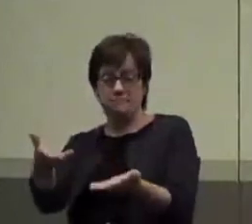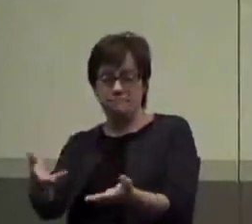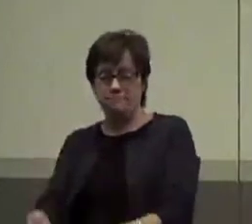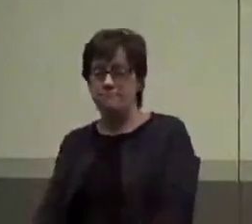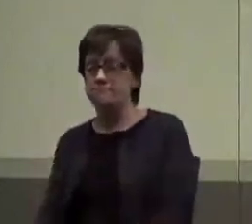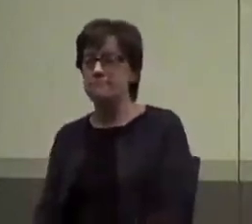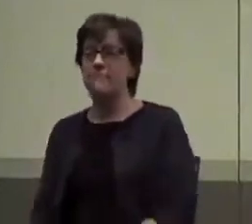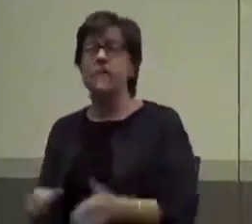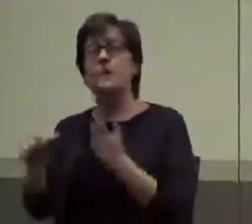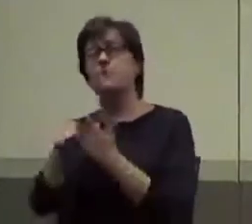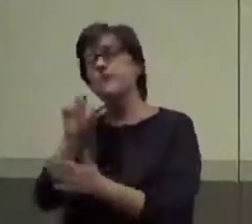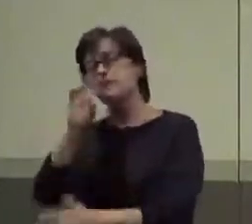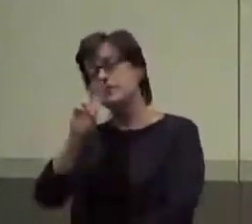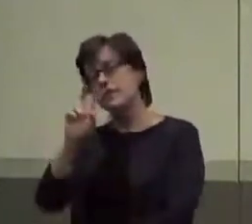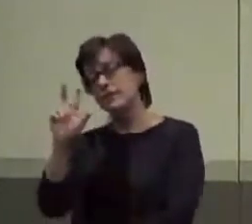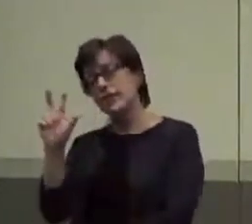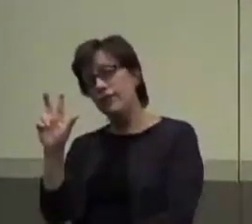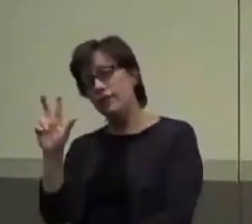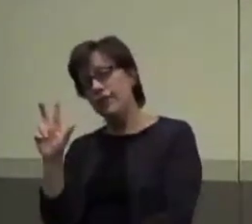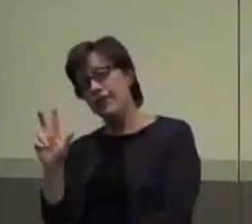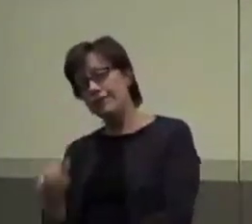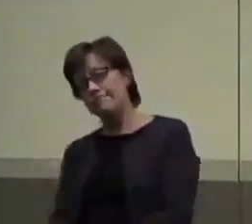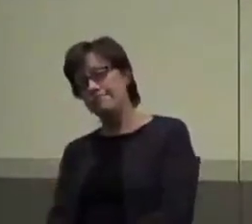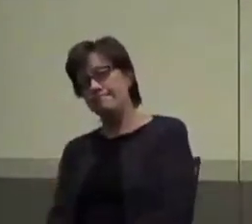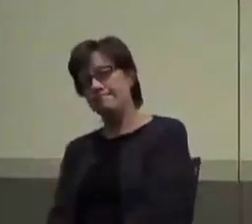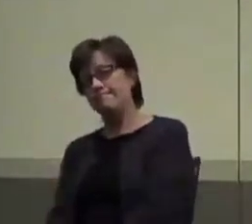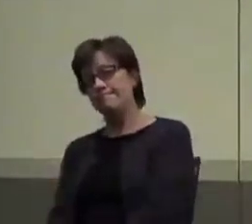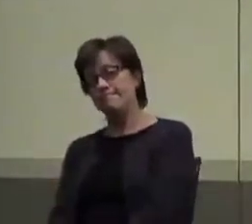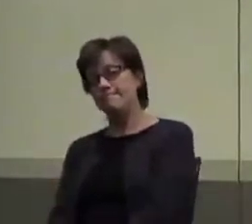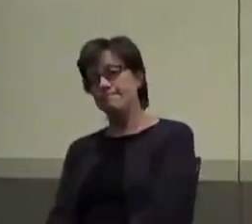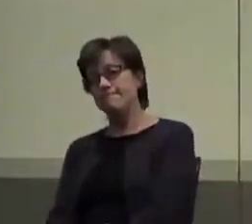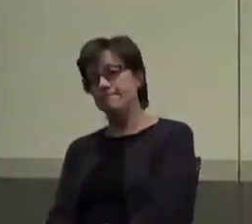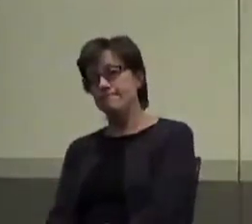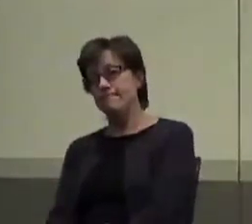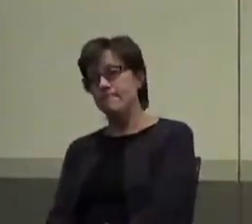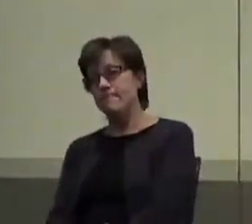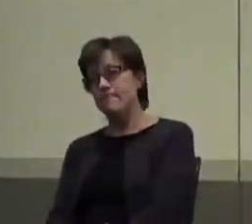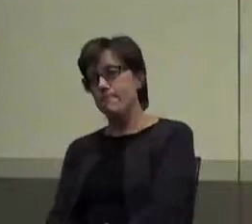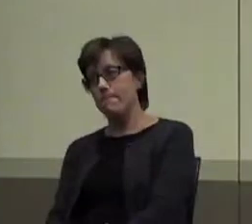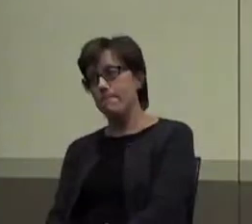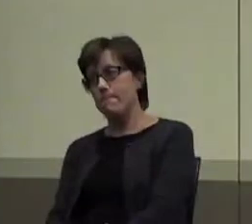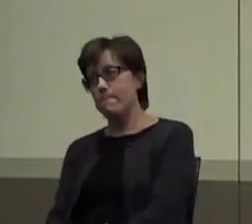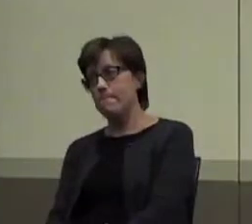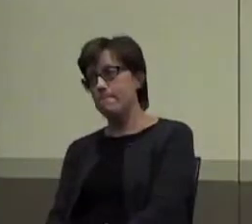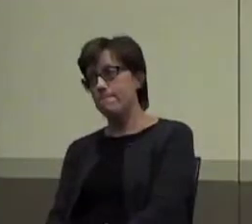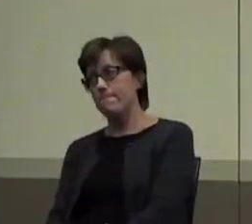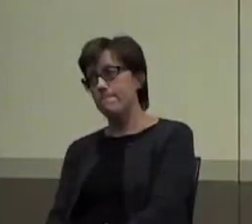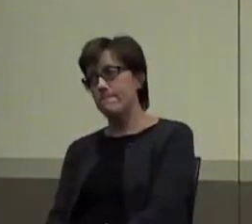It's on page 73.